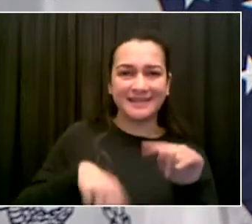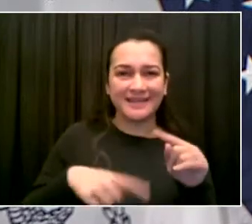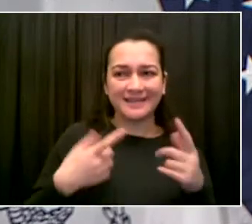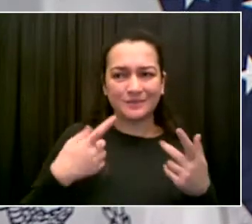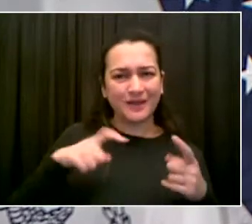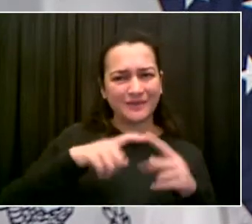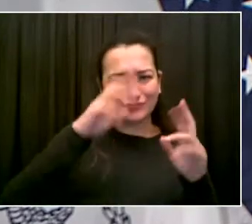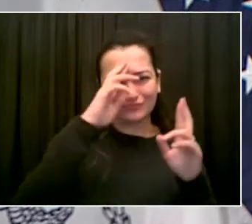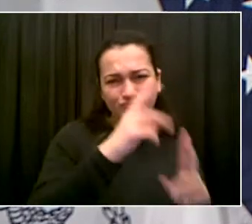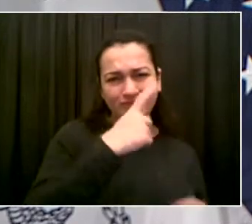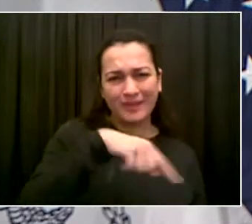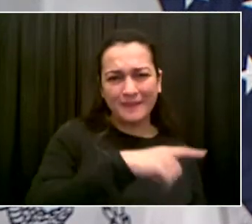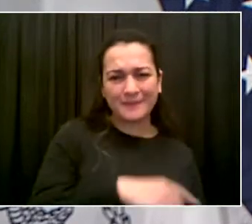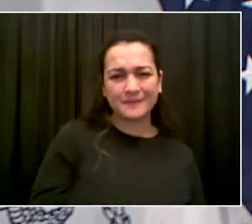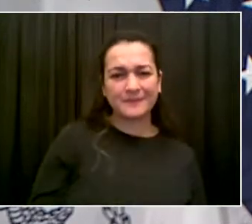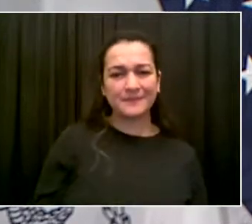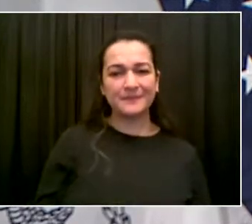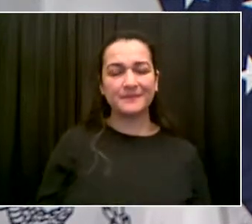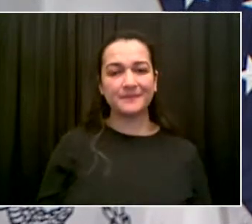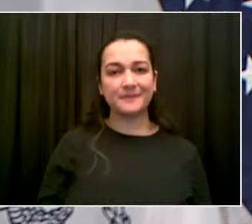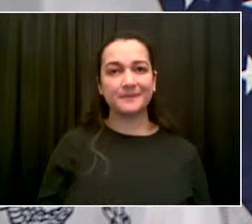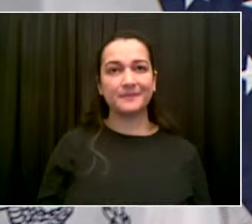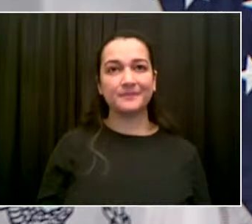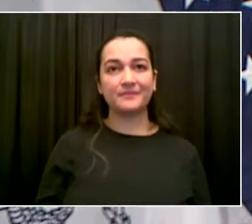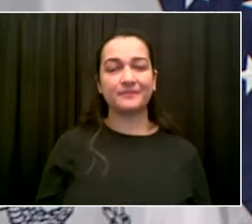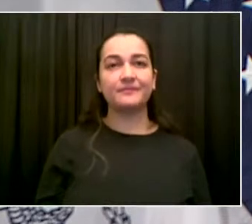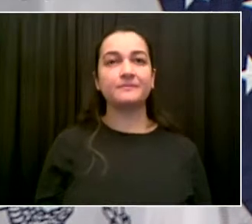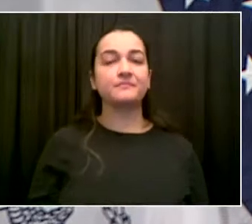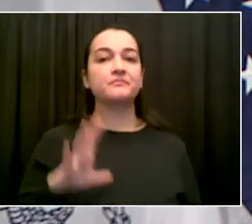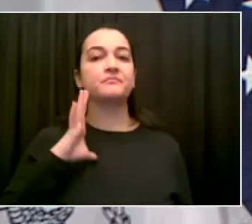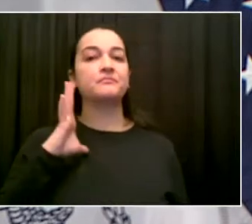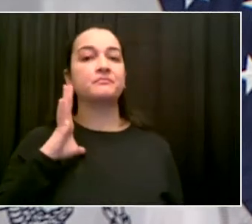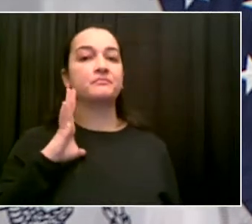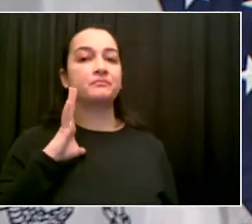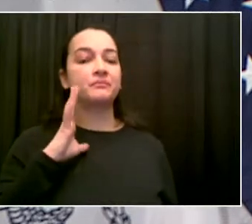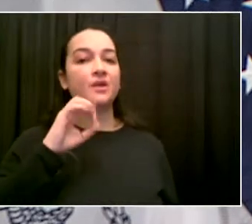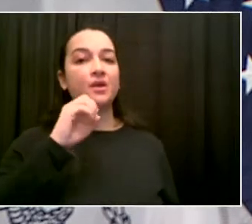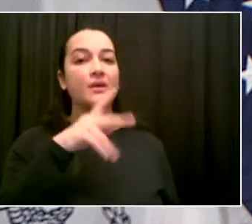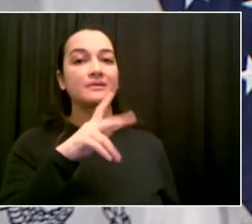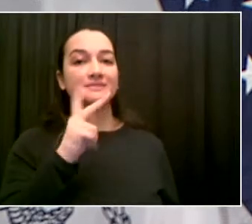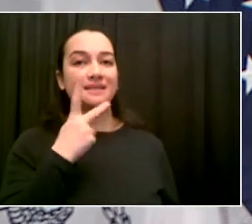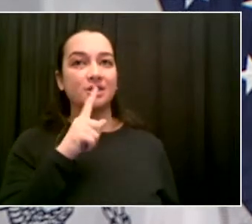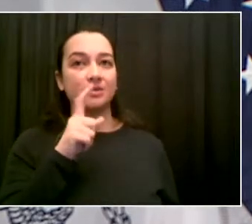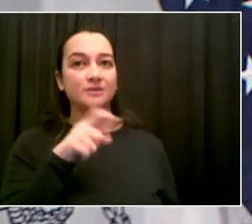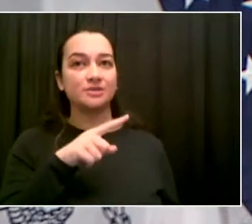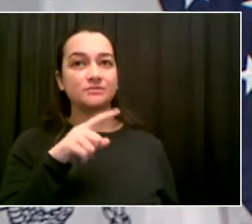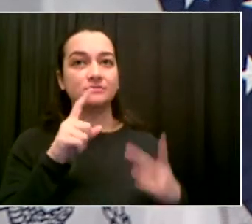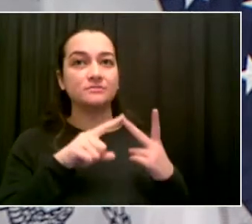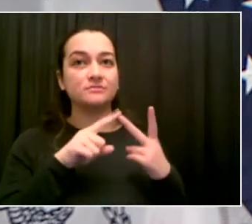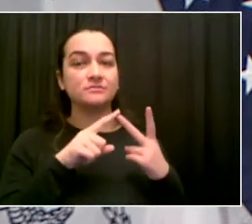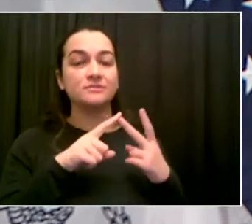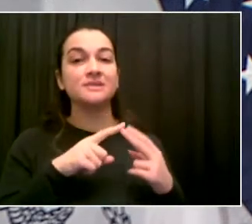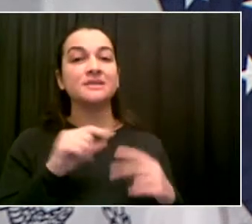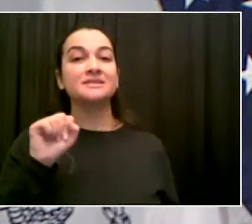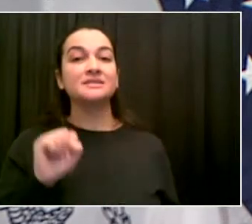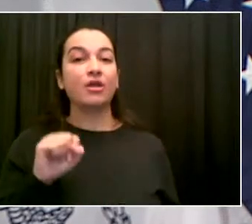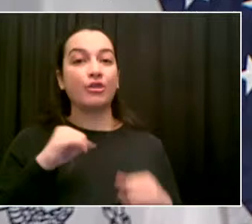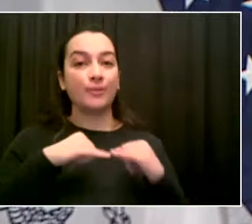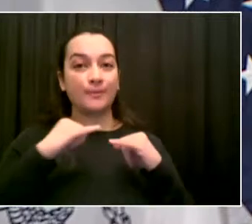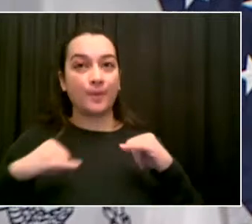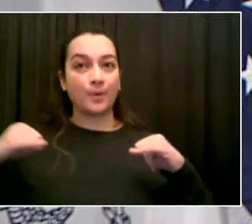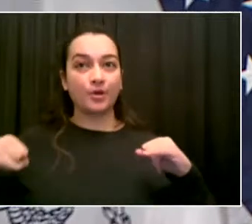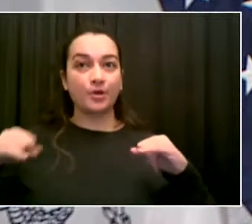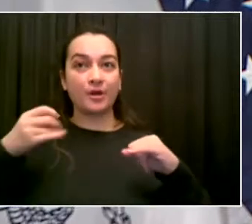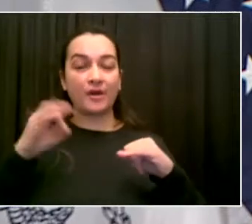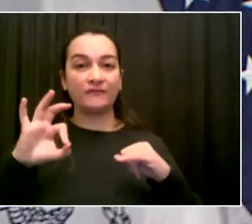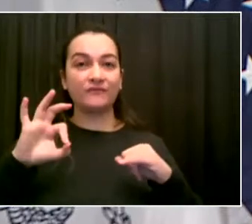border, might this be the wrong signal to send to those trying to come into the U.S. right now illegally? Well, I understand the